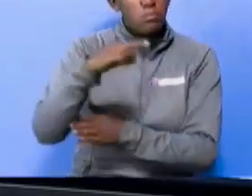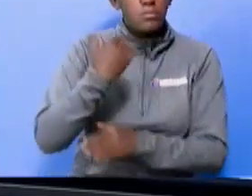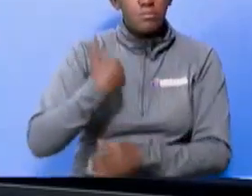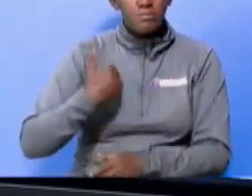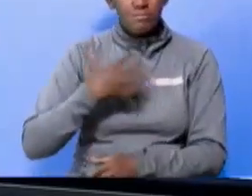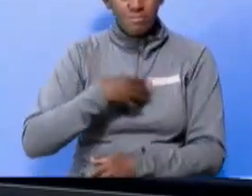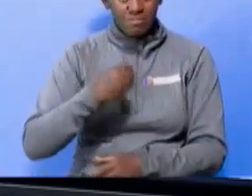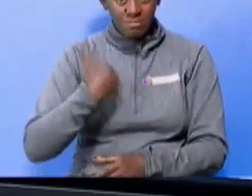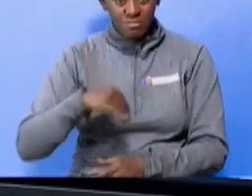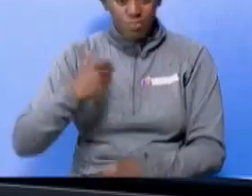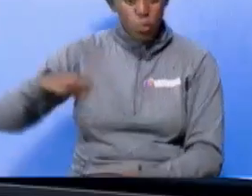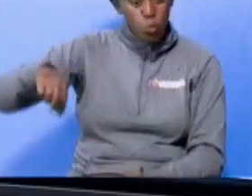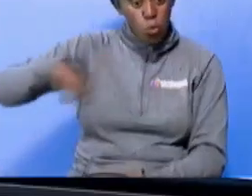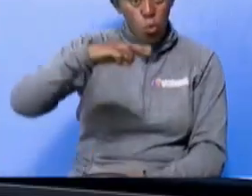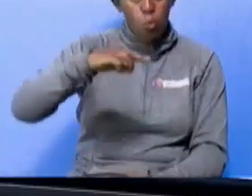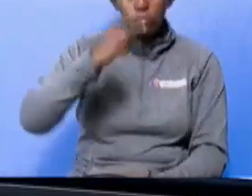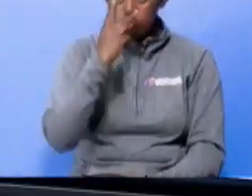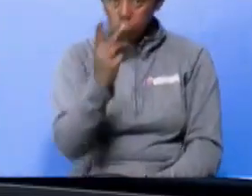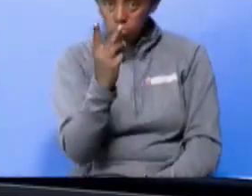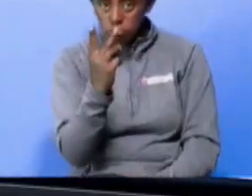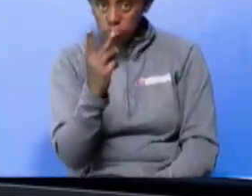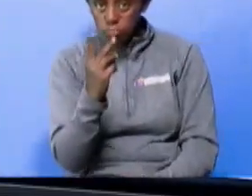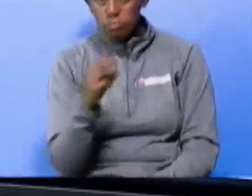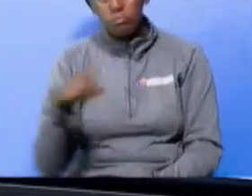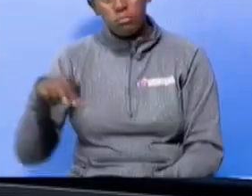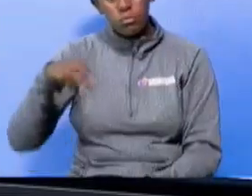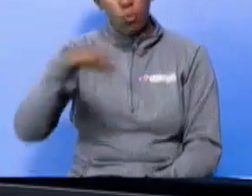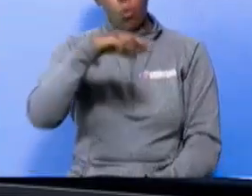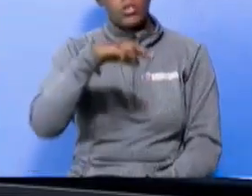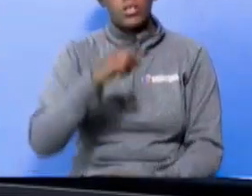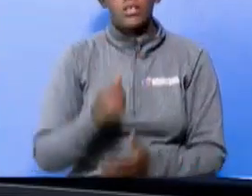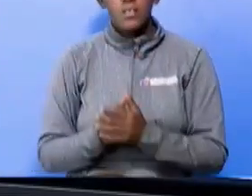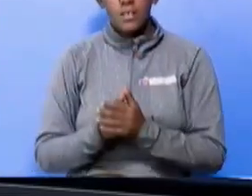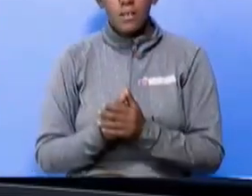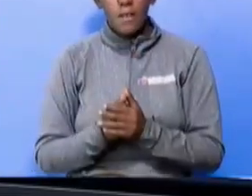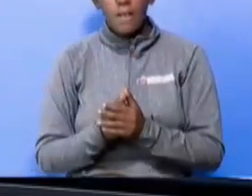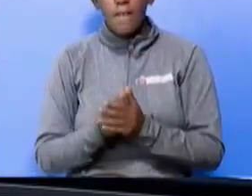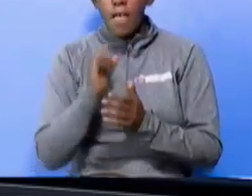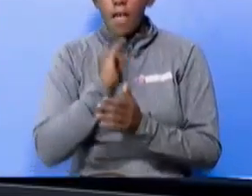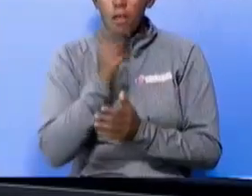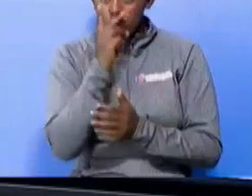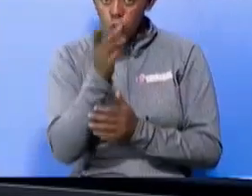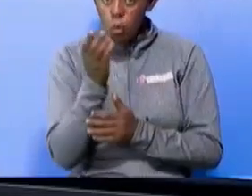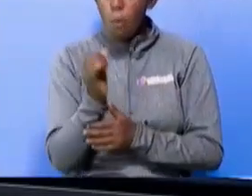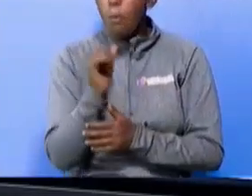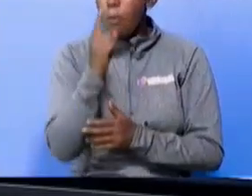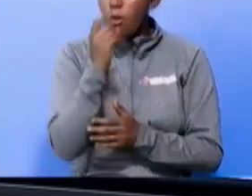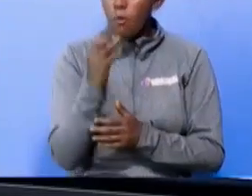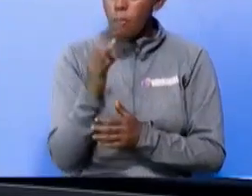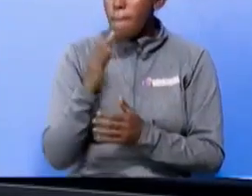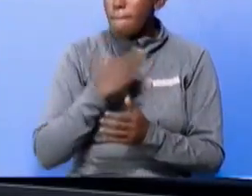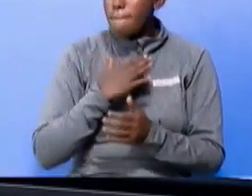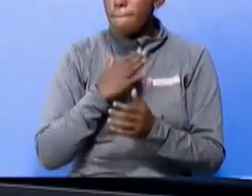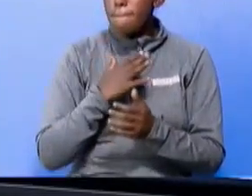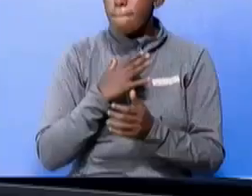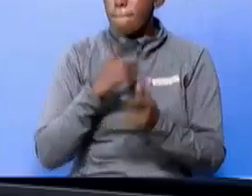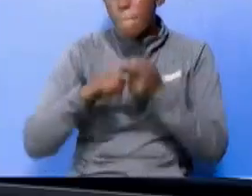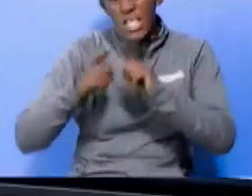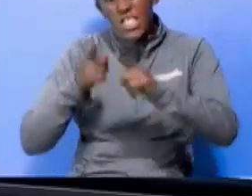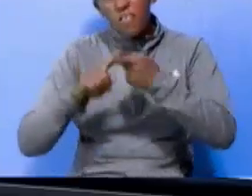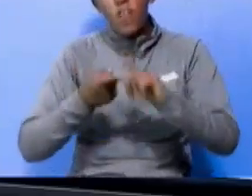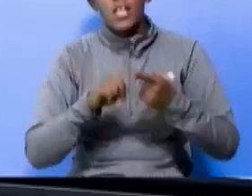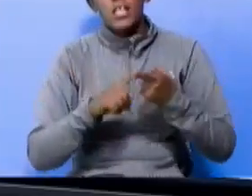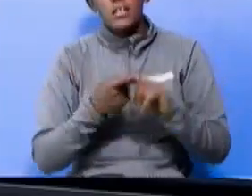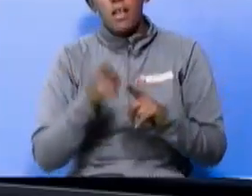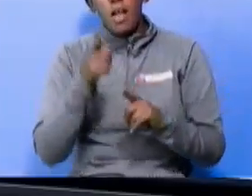straight. Crossing the zebra. I saw one of my best friends at